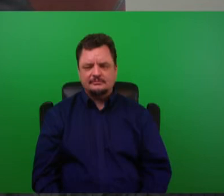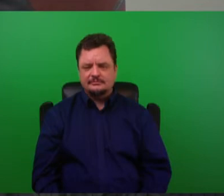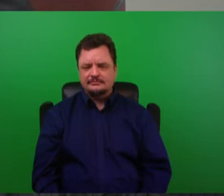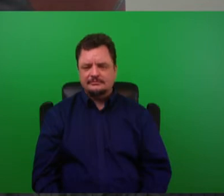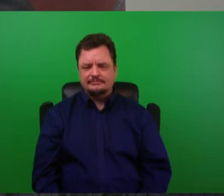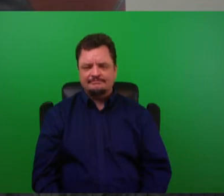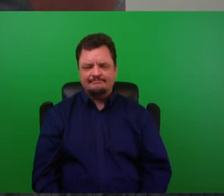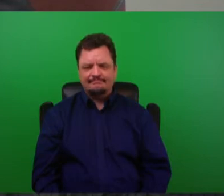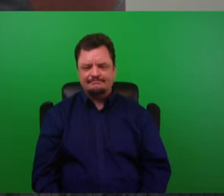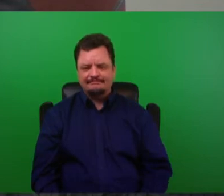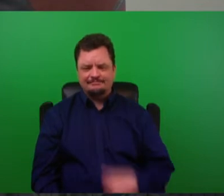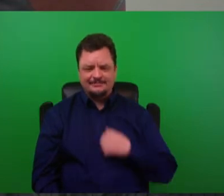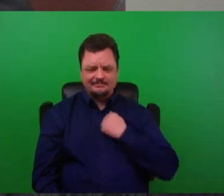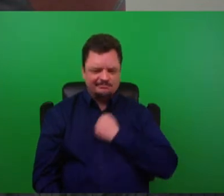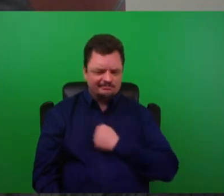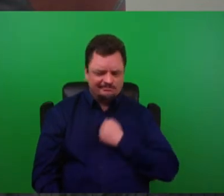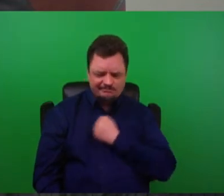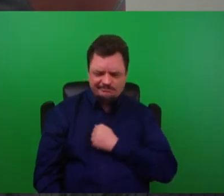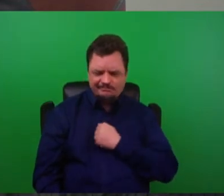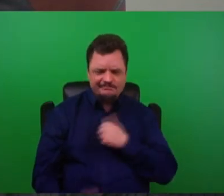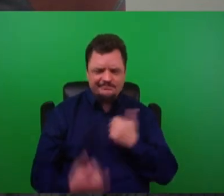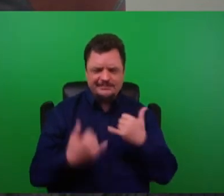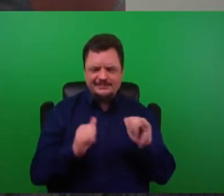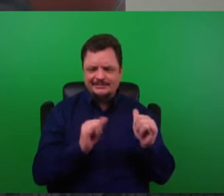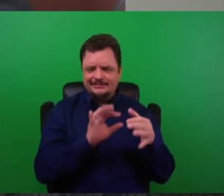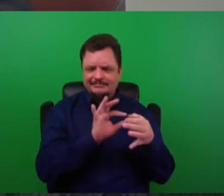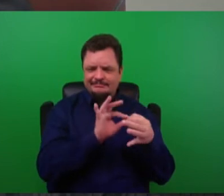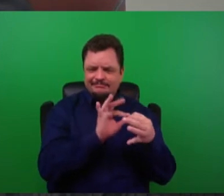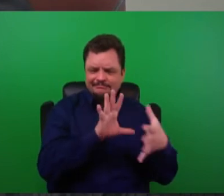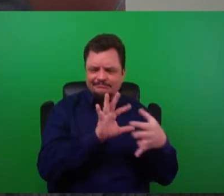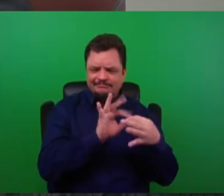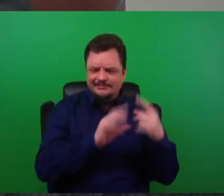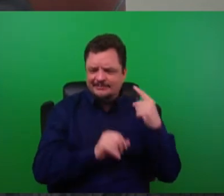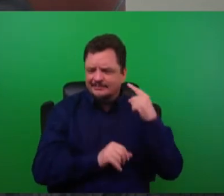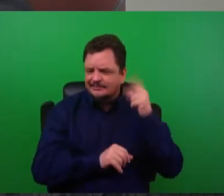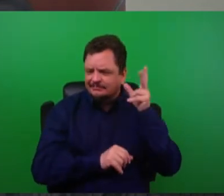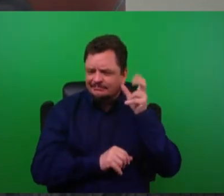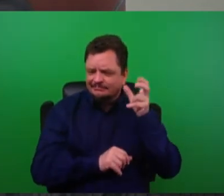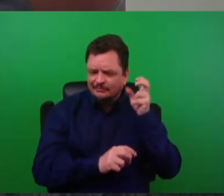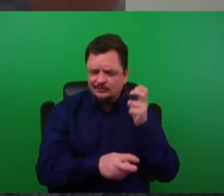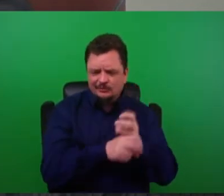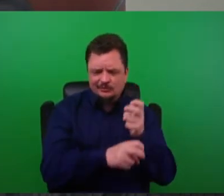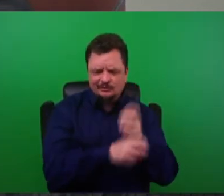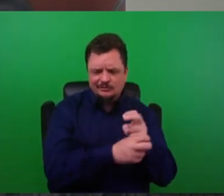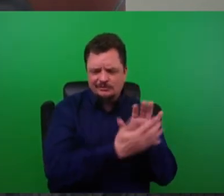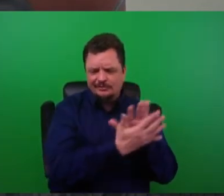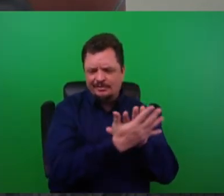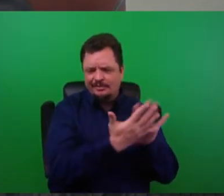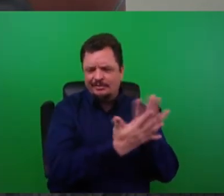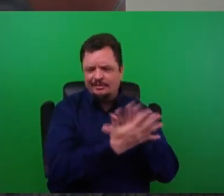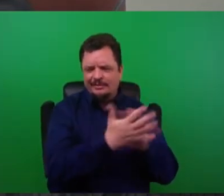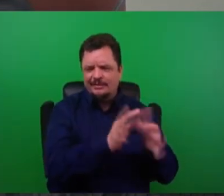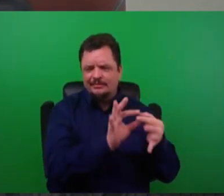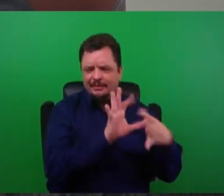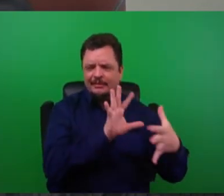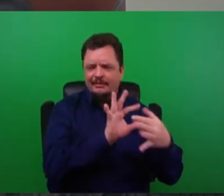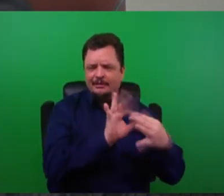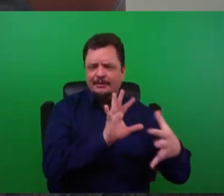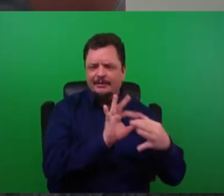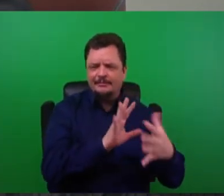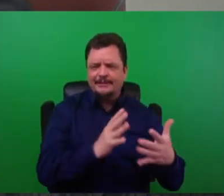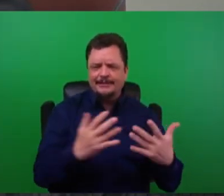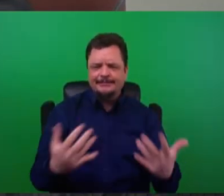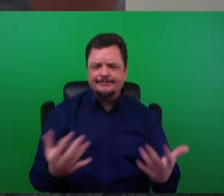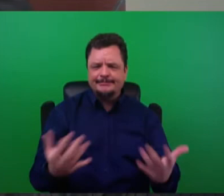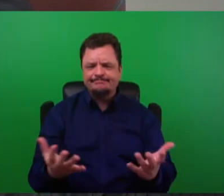eyes on the whole county and other school districts. Sure. So really, we've only talked about D11 and maybe five incidents in